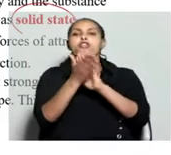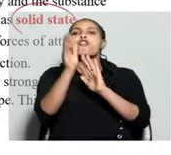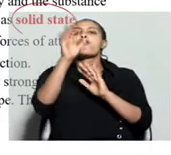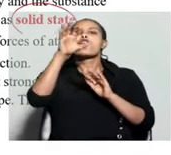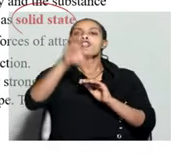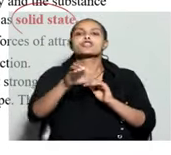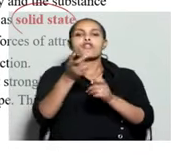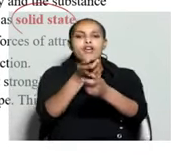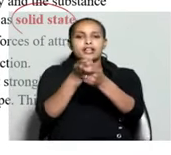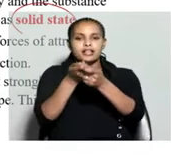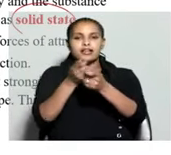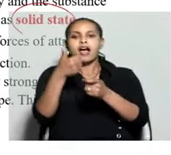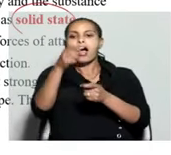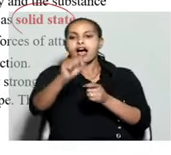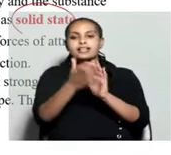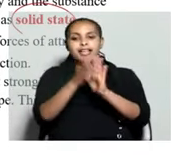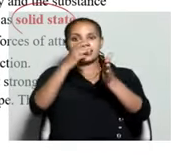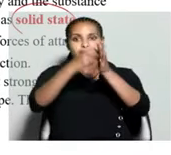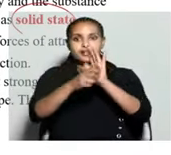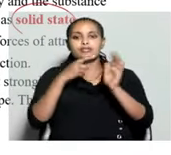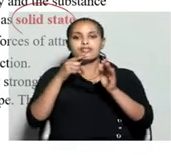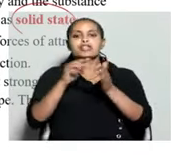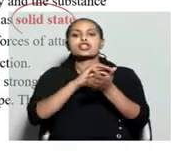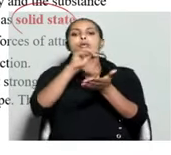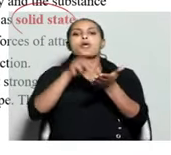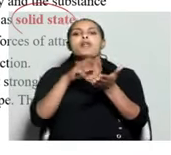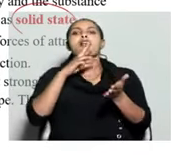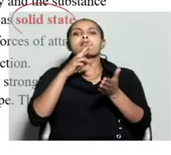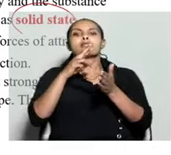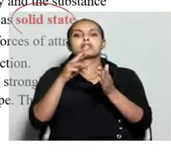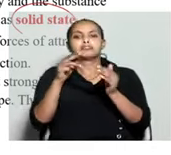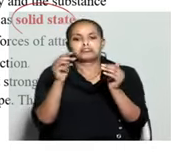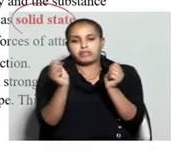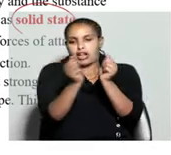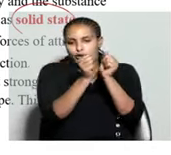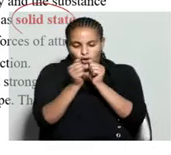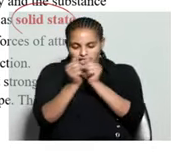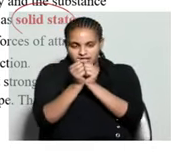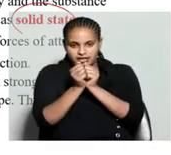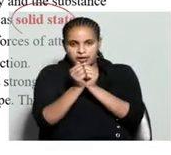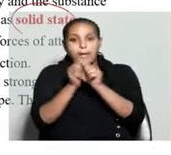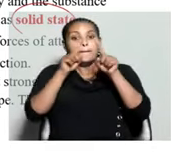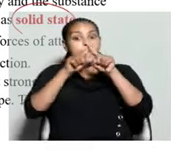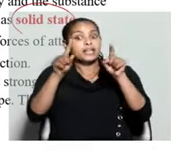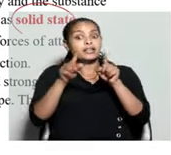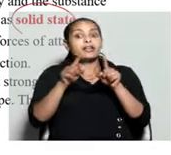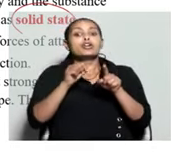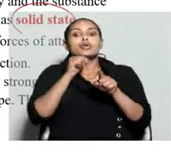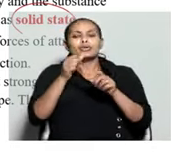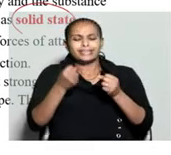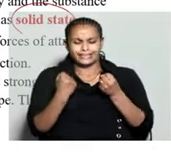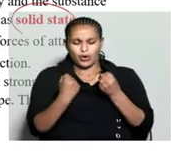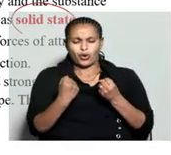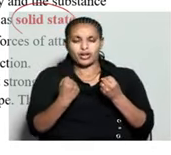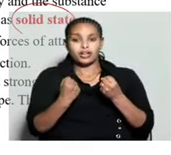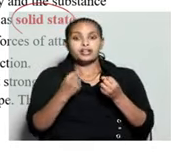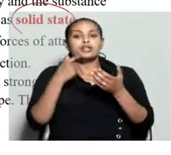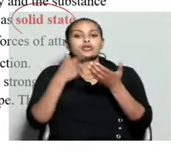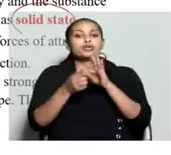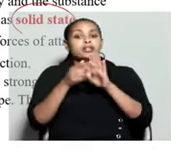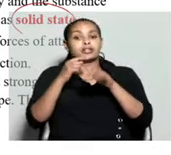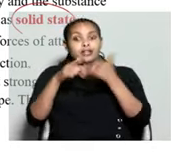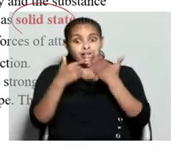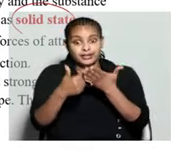of attraction. As a result, the molecules are held together but not strongly, so